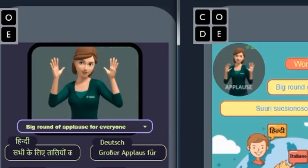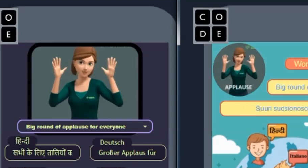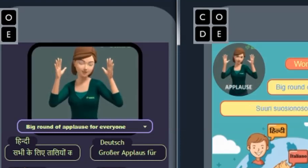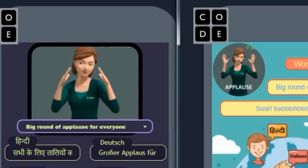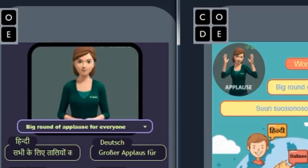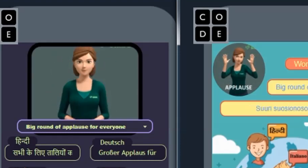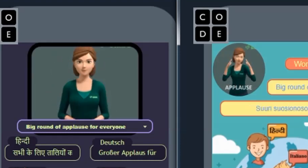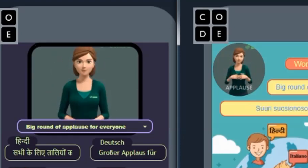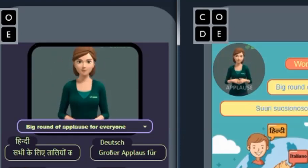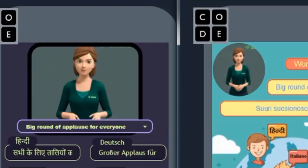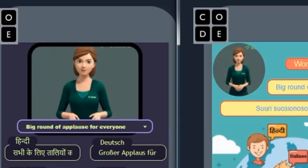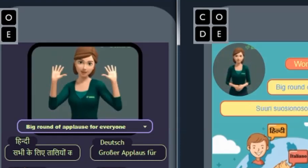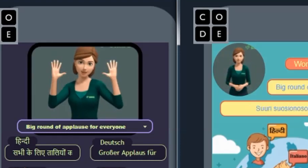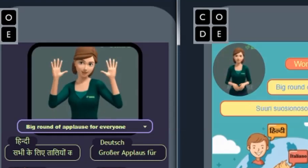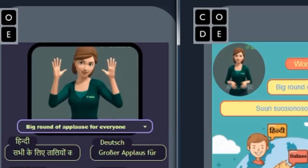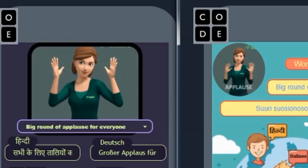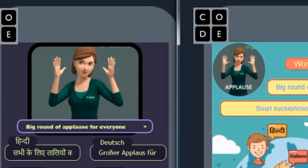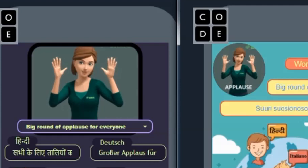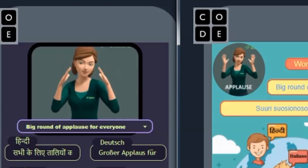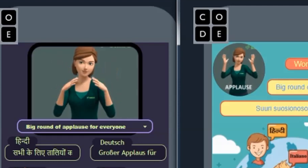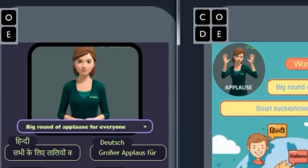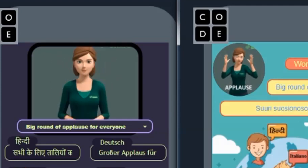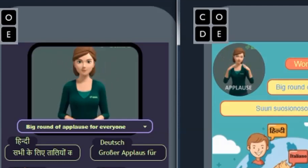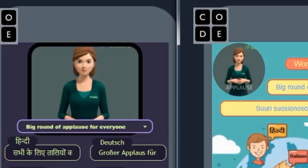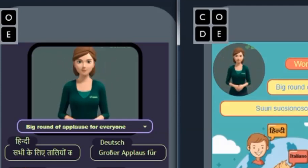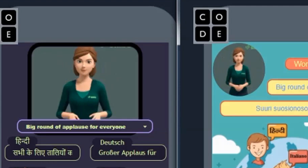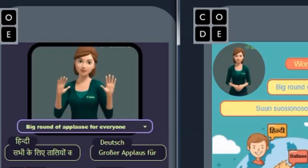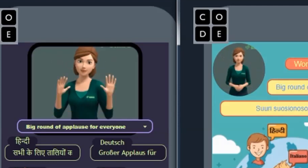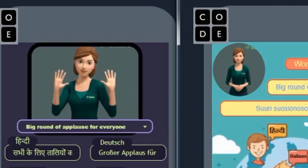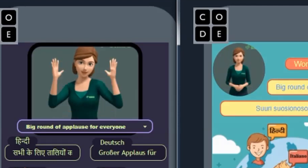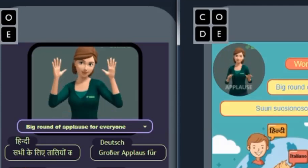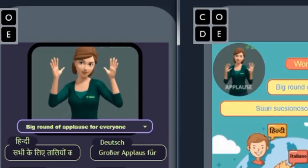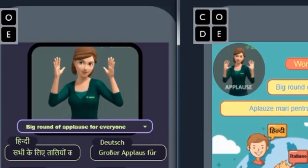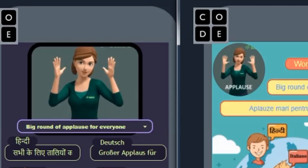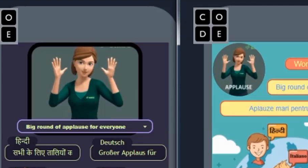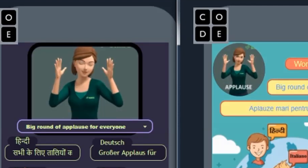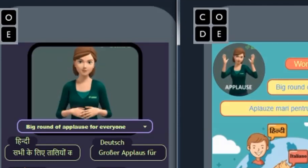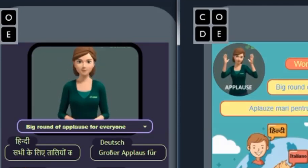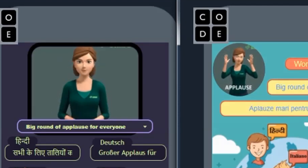works. Suuri suosion osoitus kaikille.